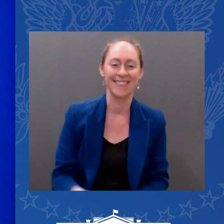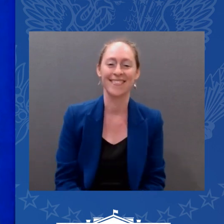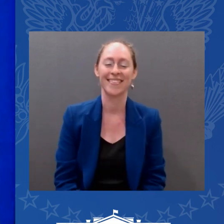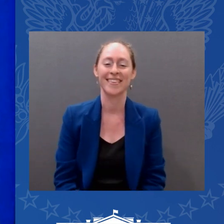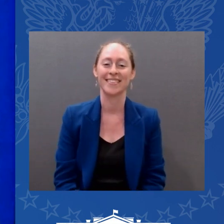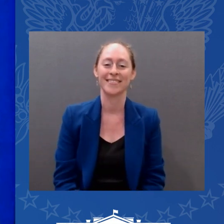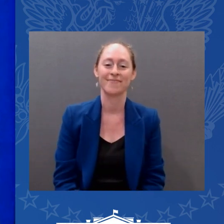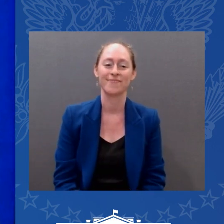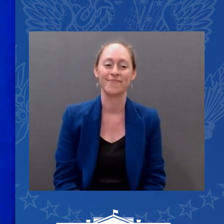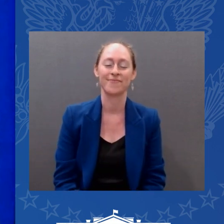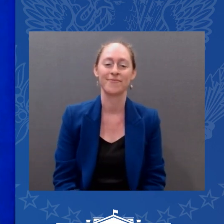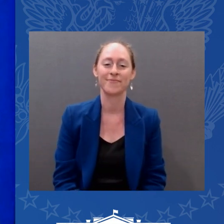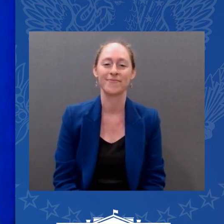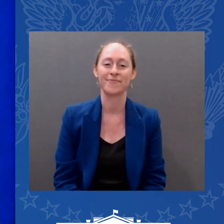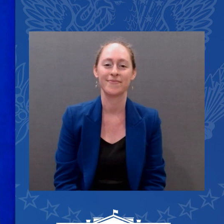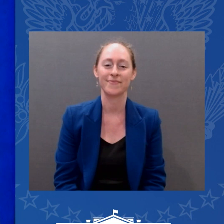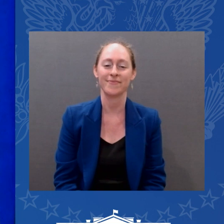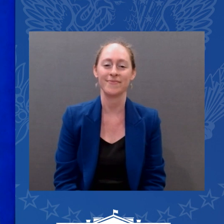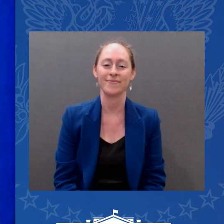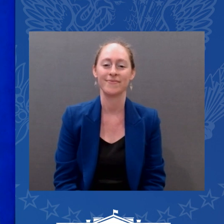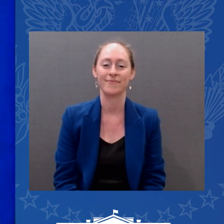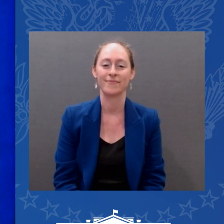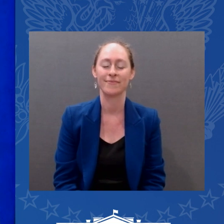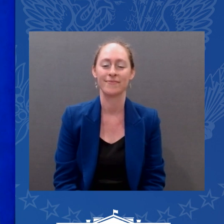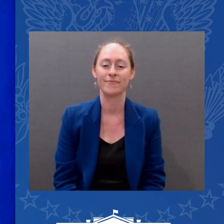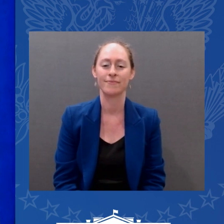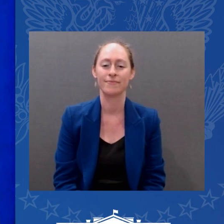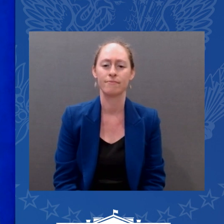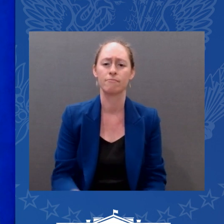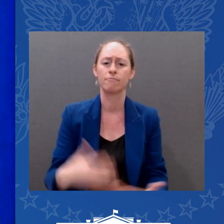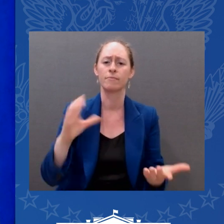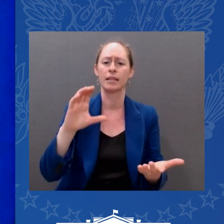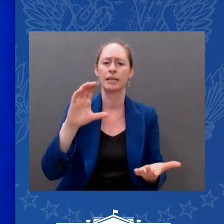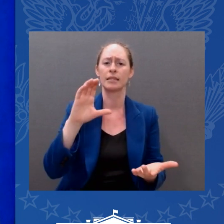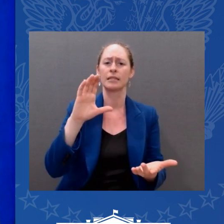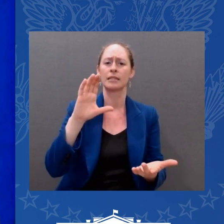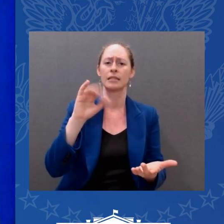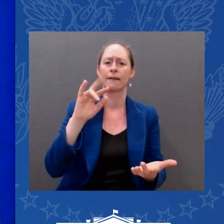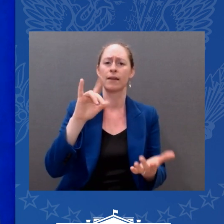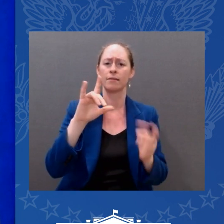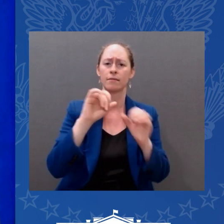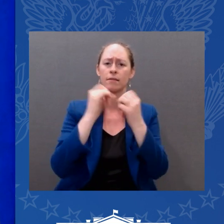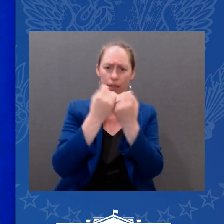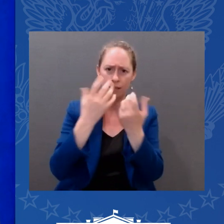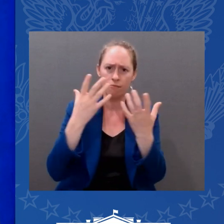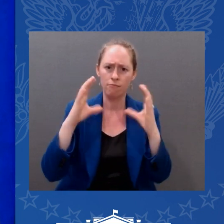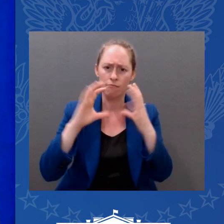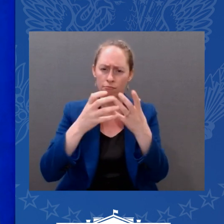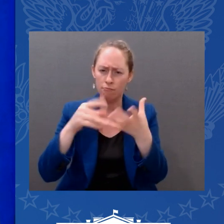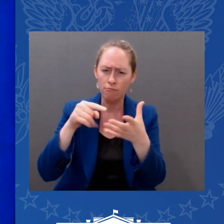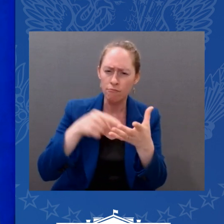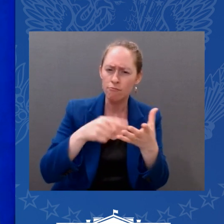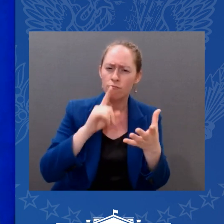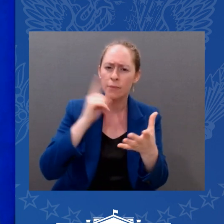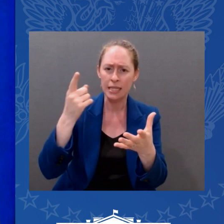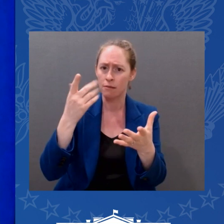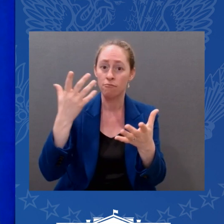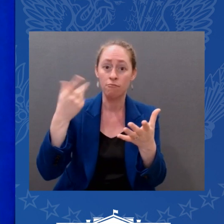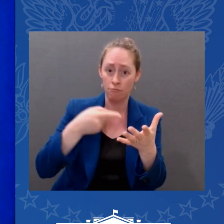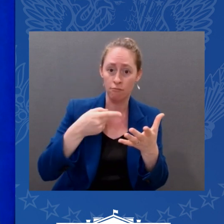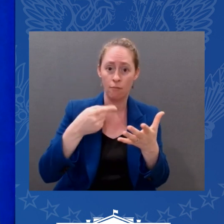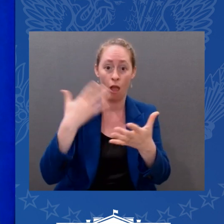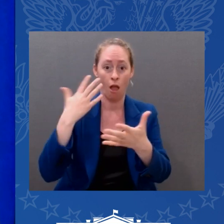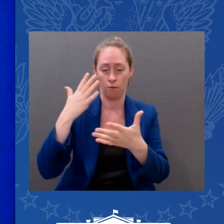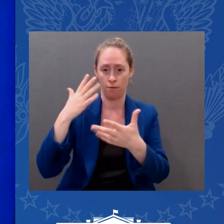Civil society is the third sector of society, distinct from government and business, and made up of groups working in the